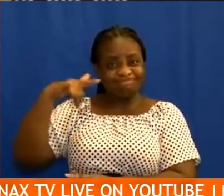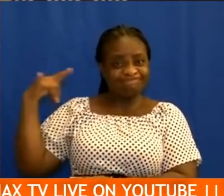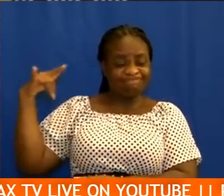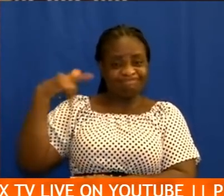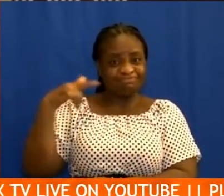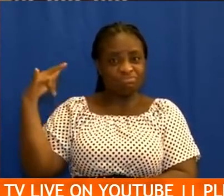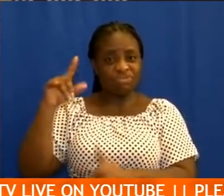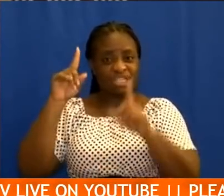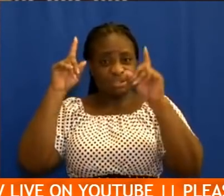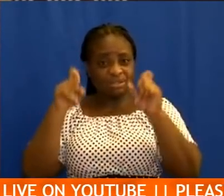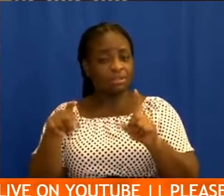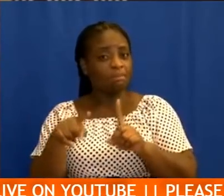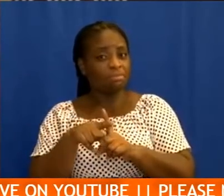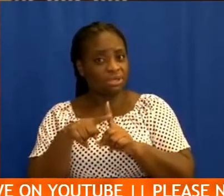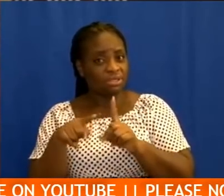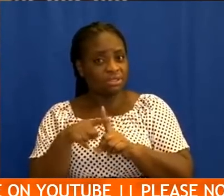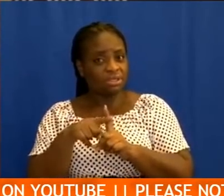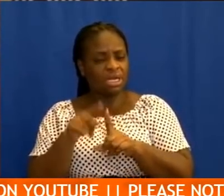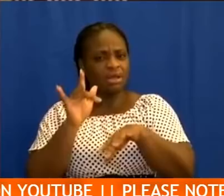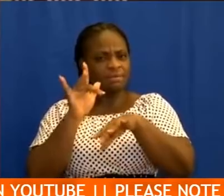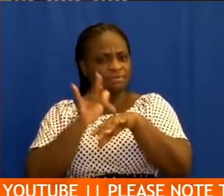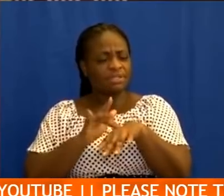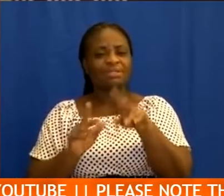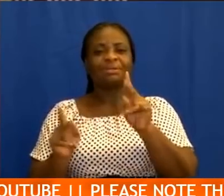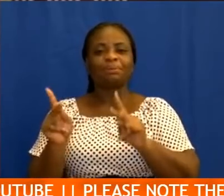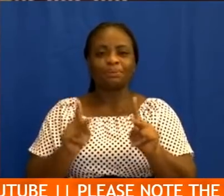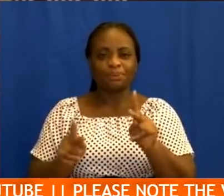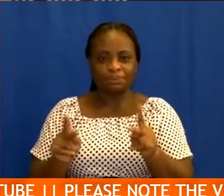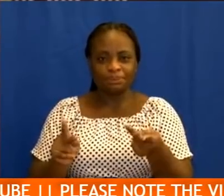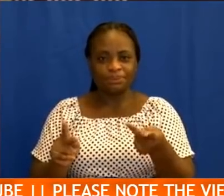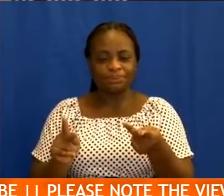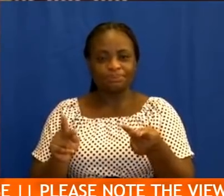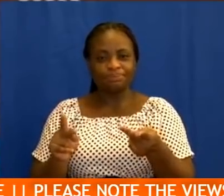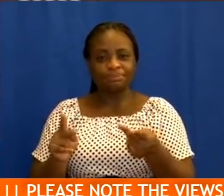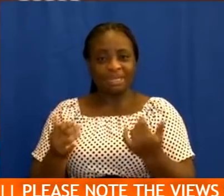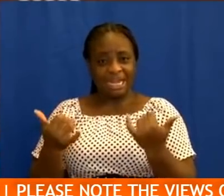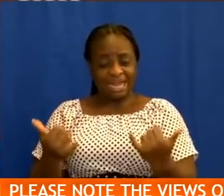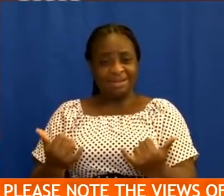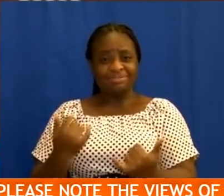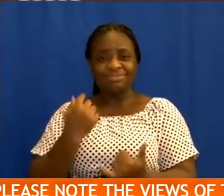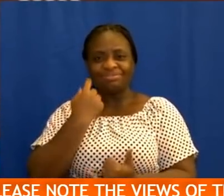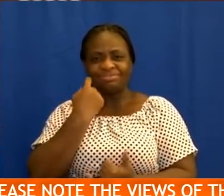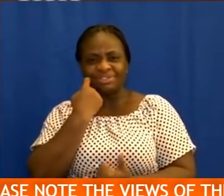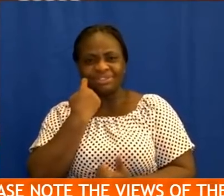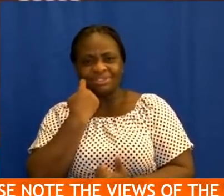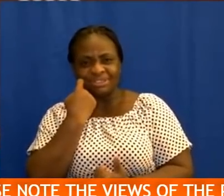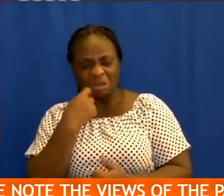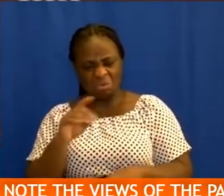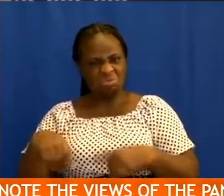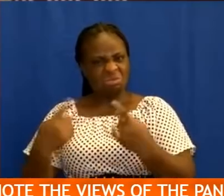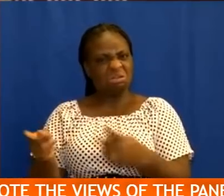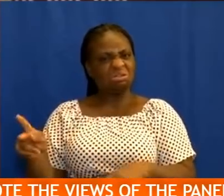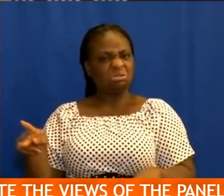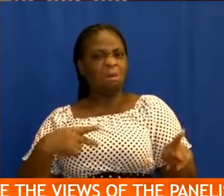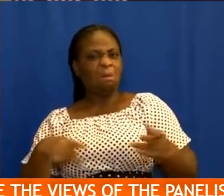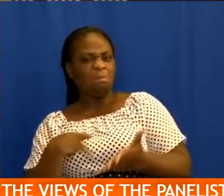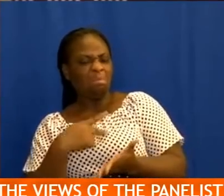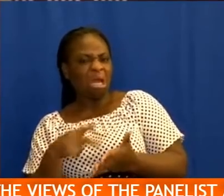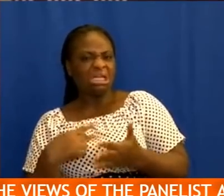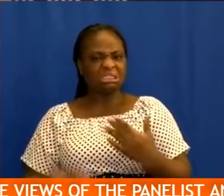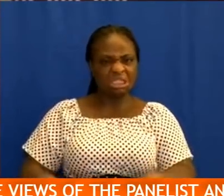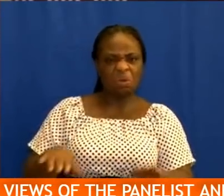tested positive, infected persons have recent histories of attending parties,